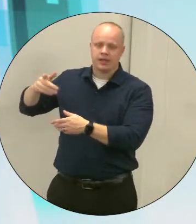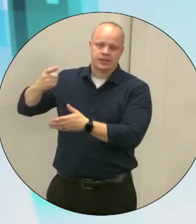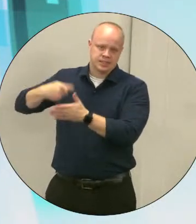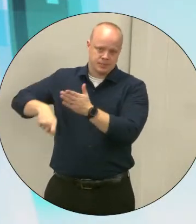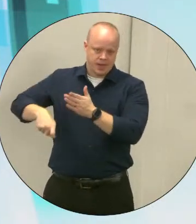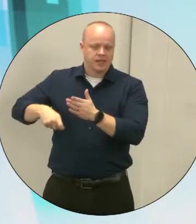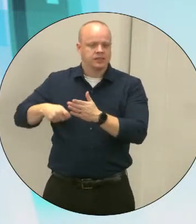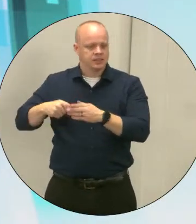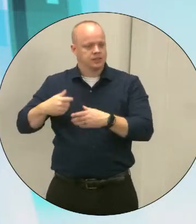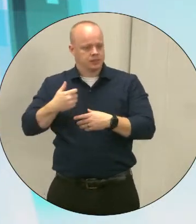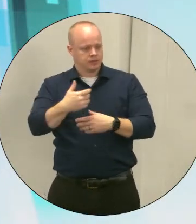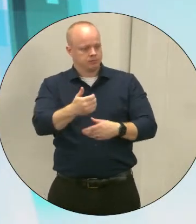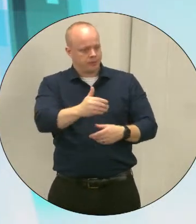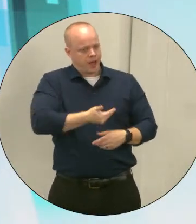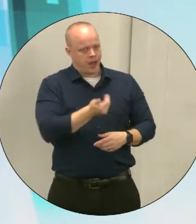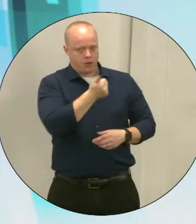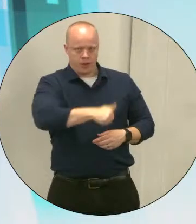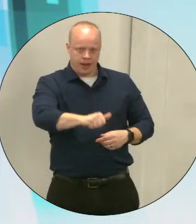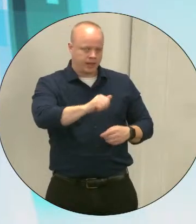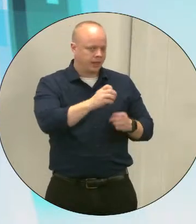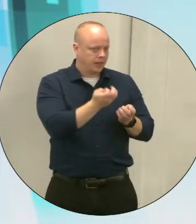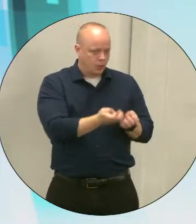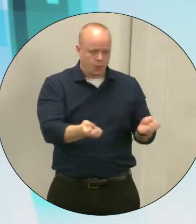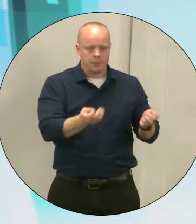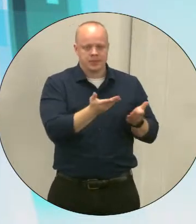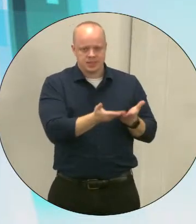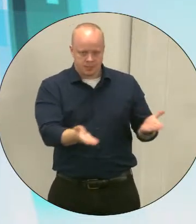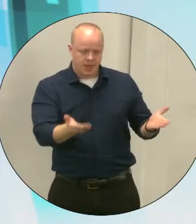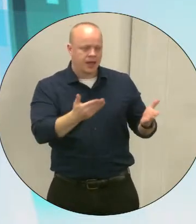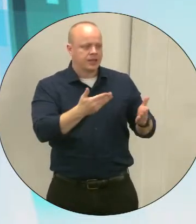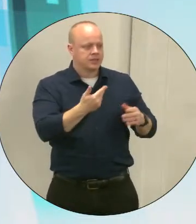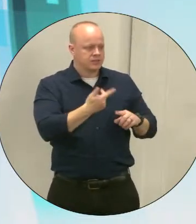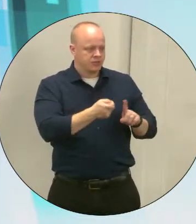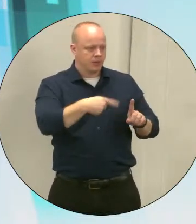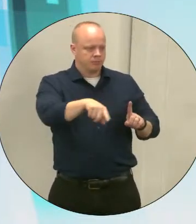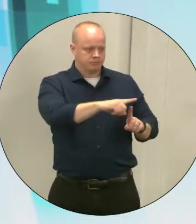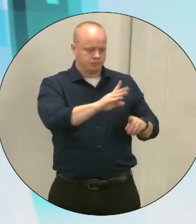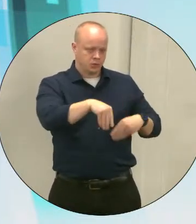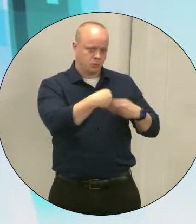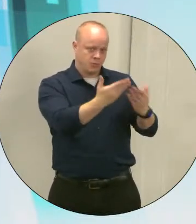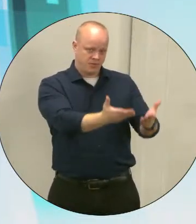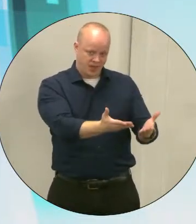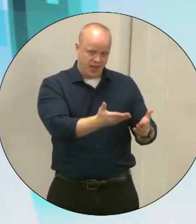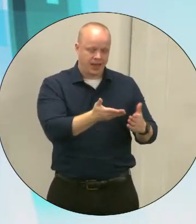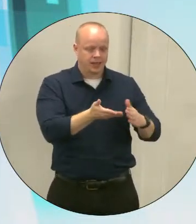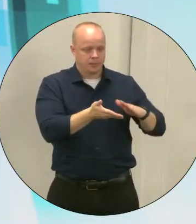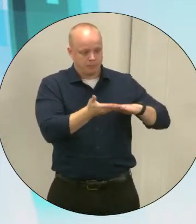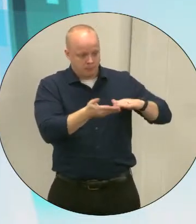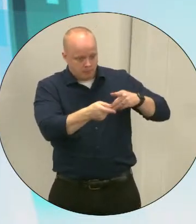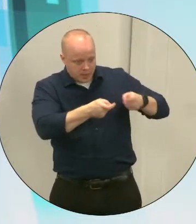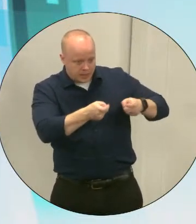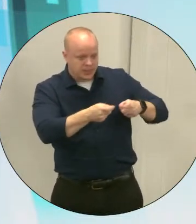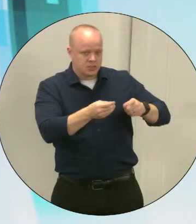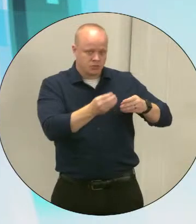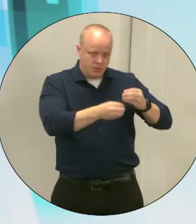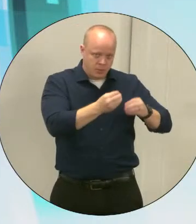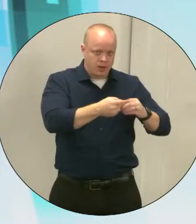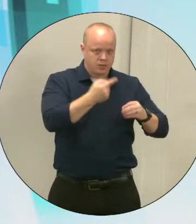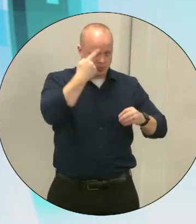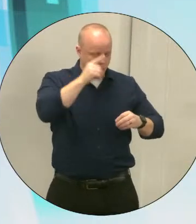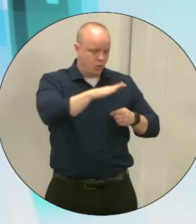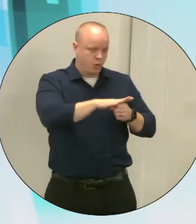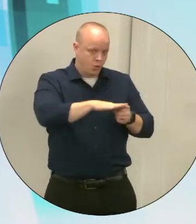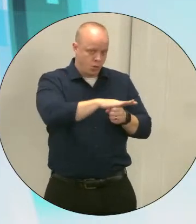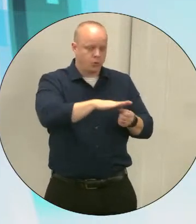any equipment, services, and supplies necessary from any entity or business to provide such maintenance or repairs for local school precincts